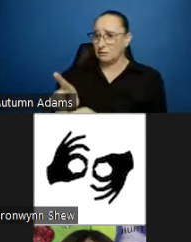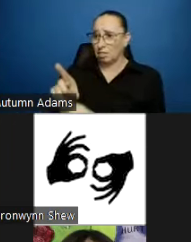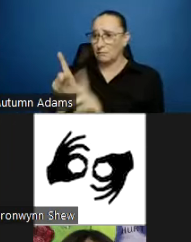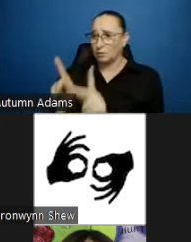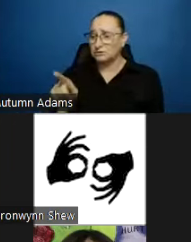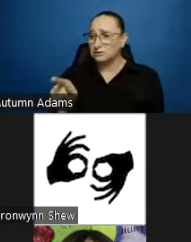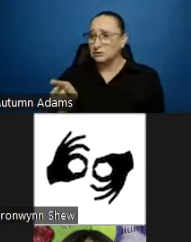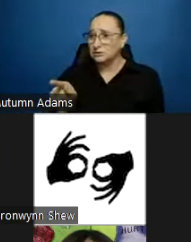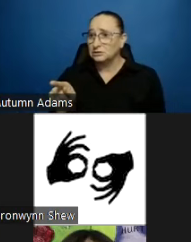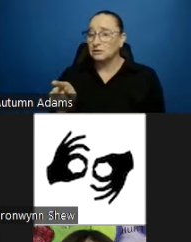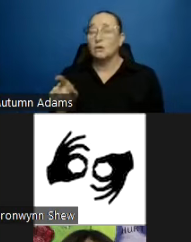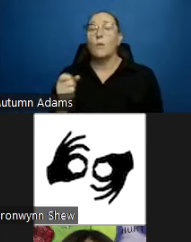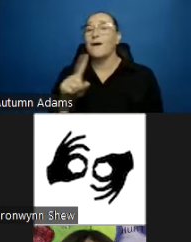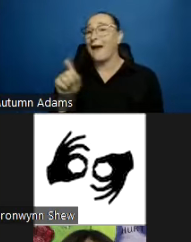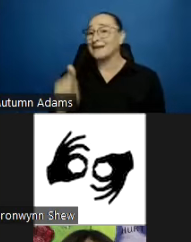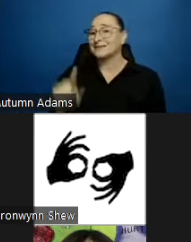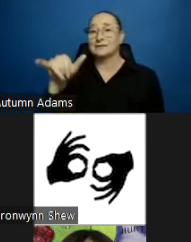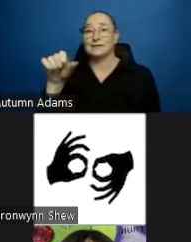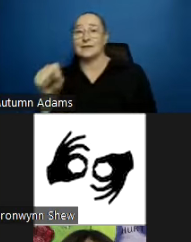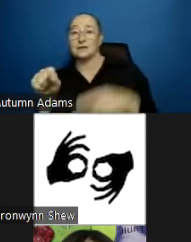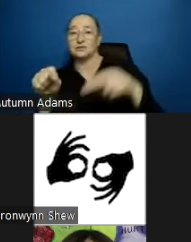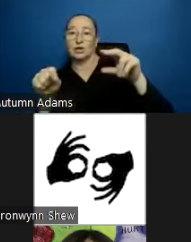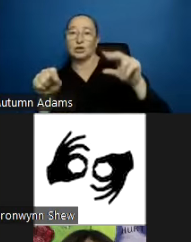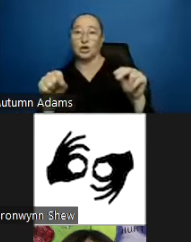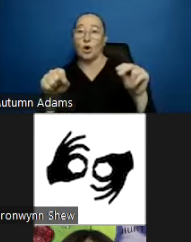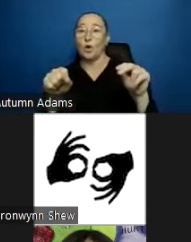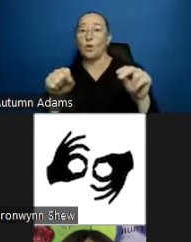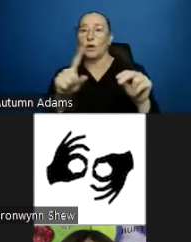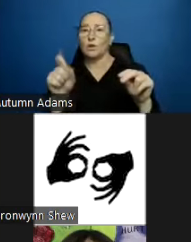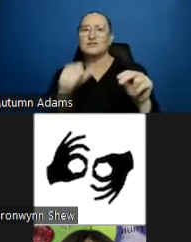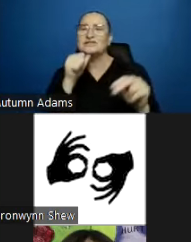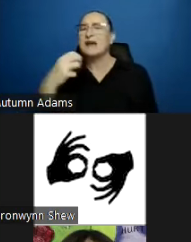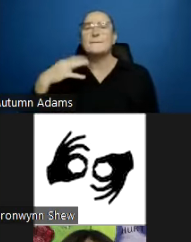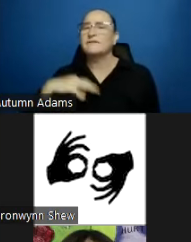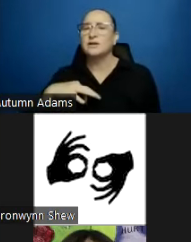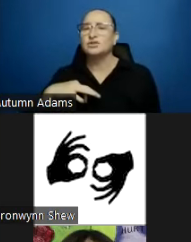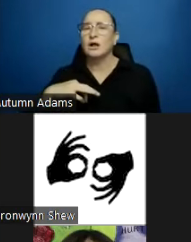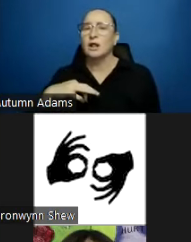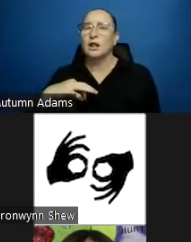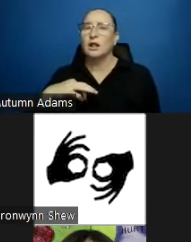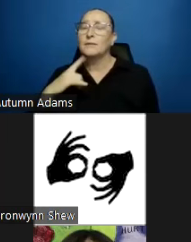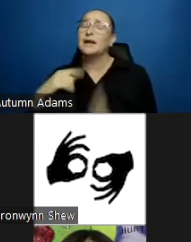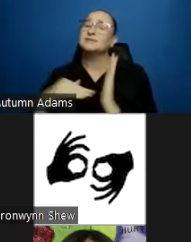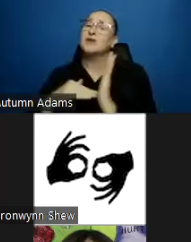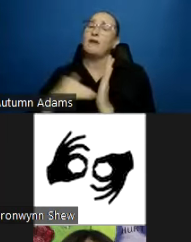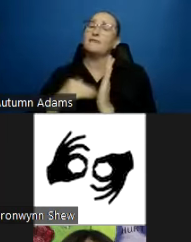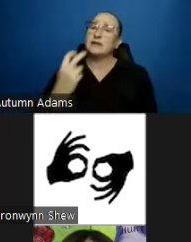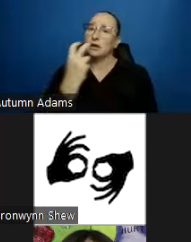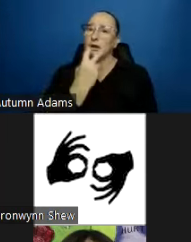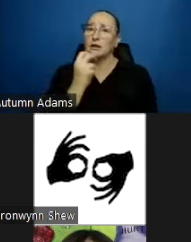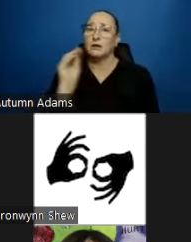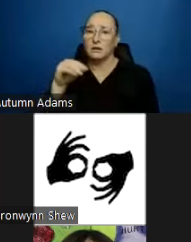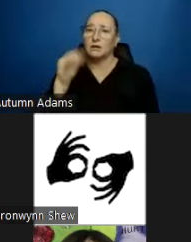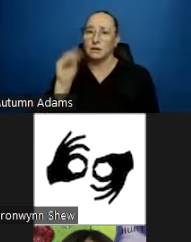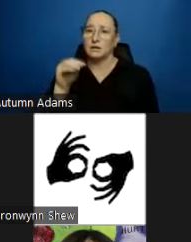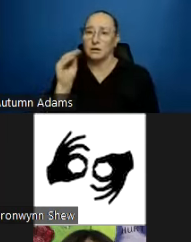yes and no questions is not very beneficial because often when they're lip reading and they're nodding their head, you may misunderstand